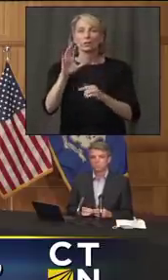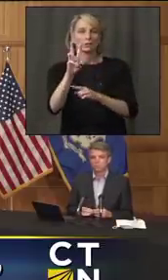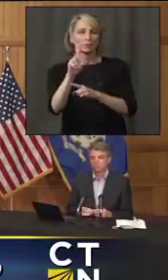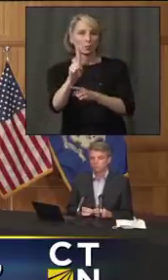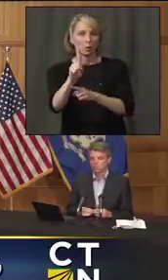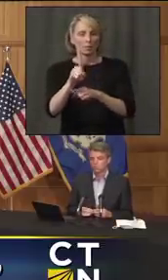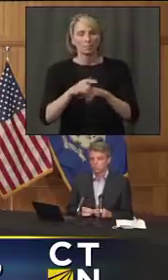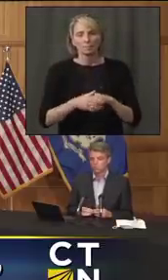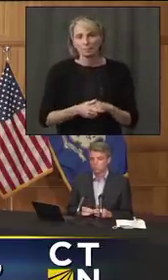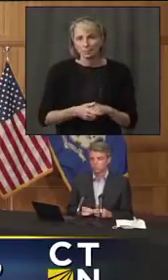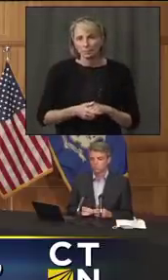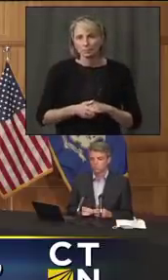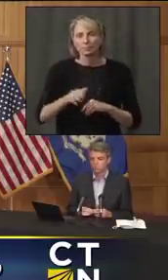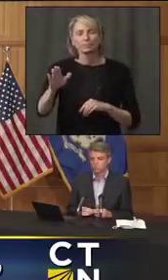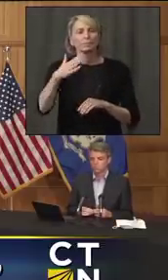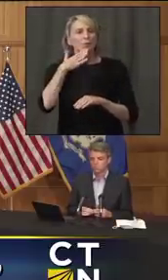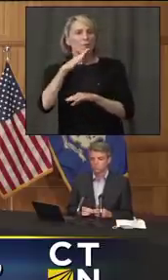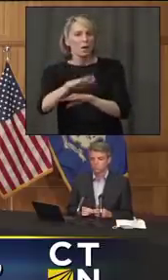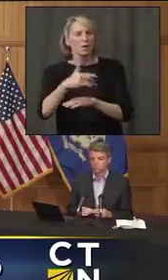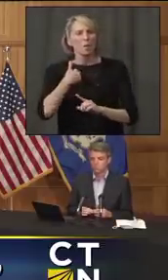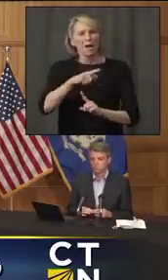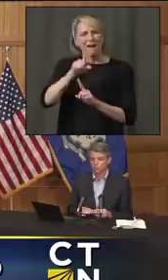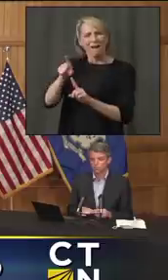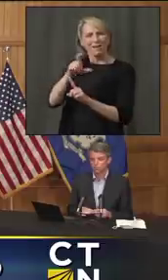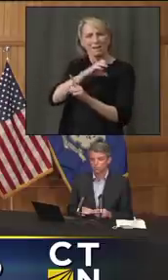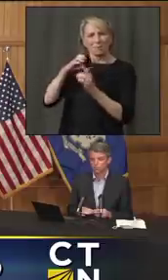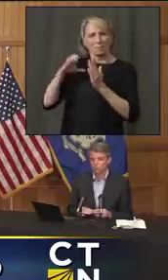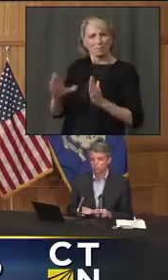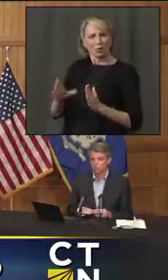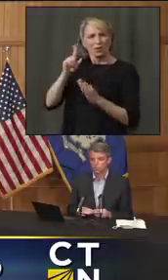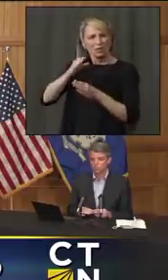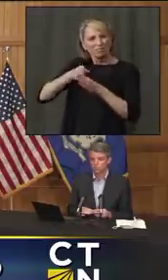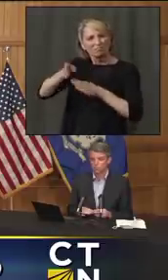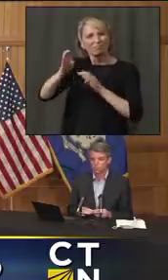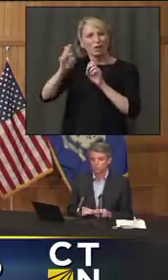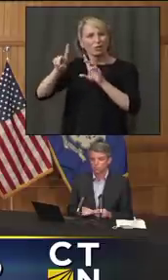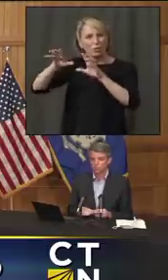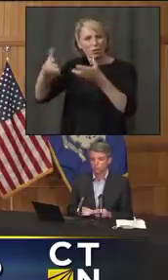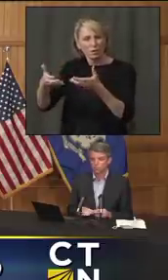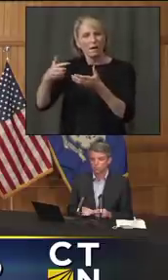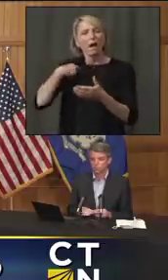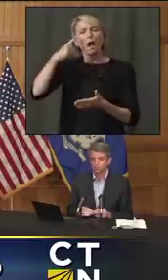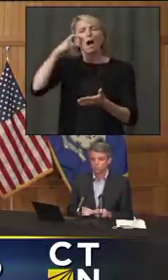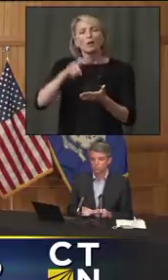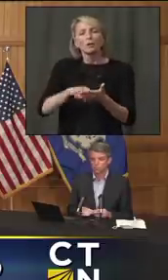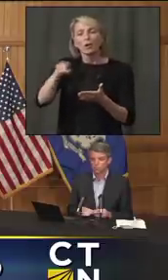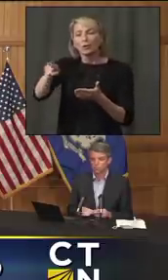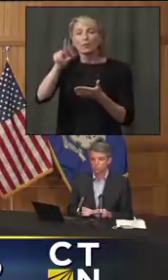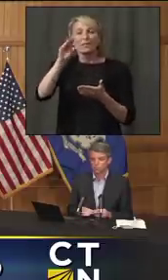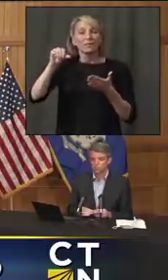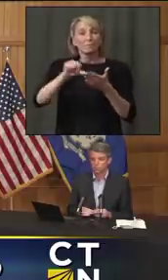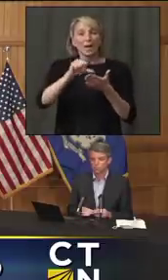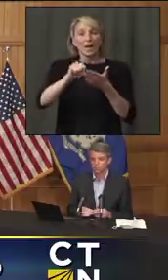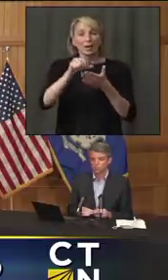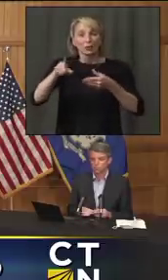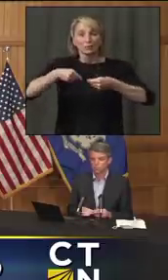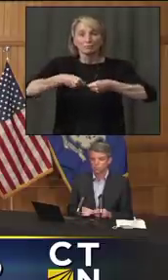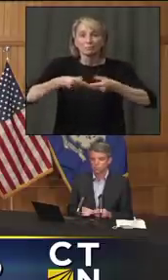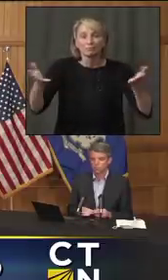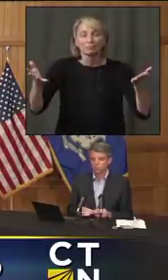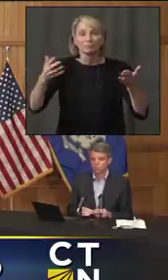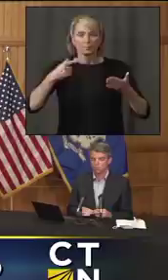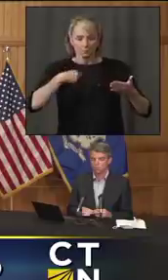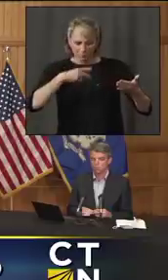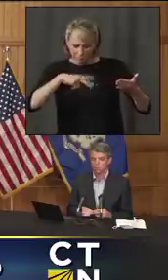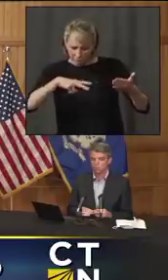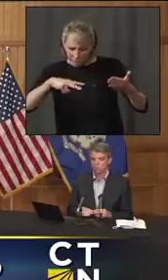Good afternoon. This question is for the commissioner. I noticed in the document that was sent out that there is a section for special